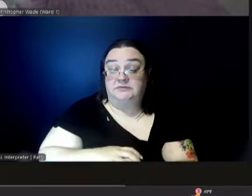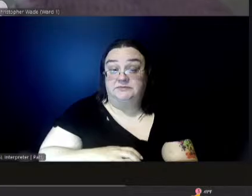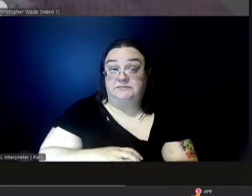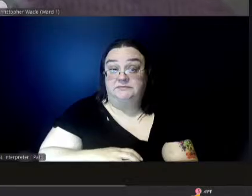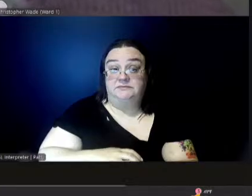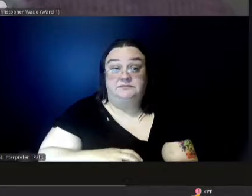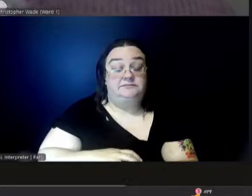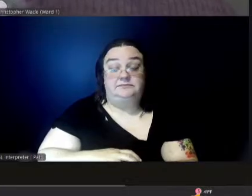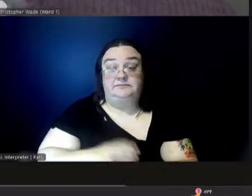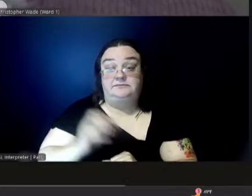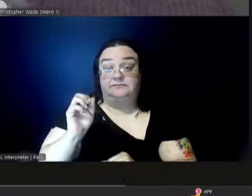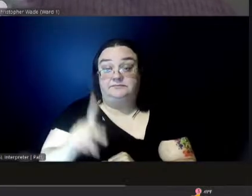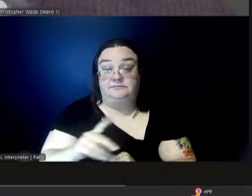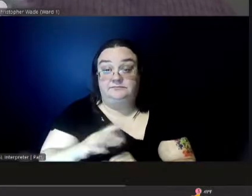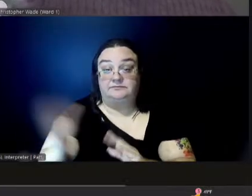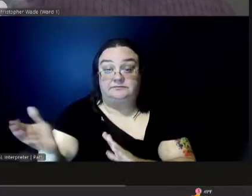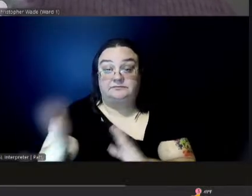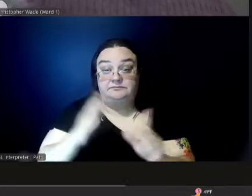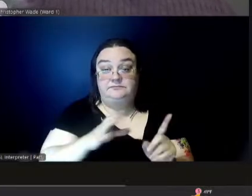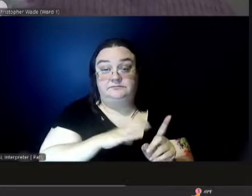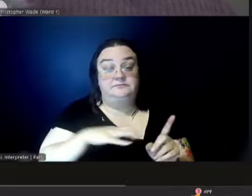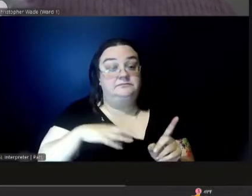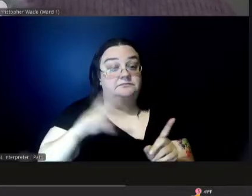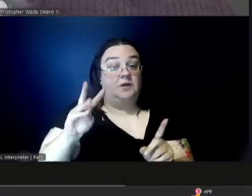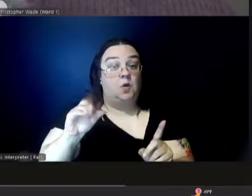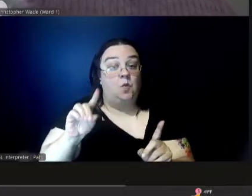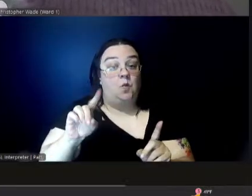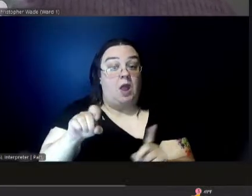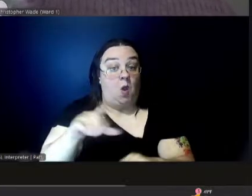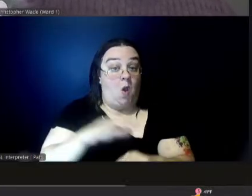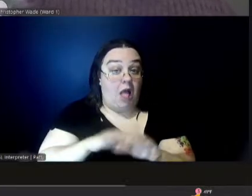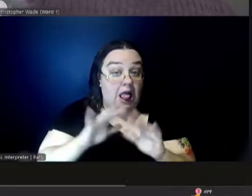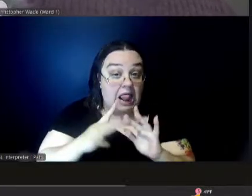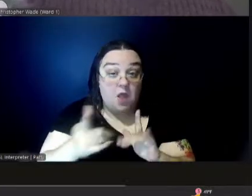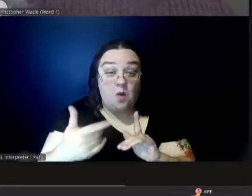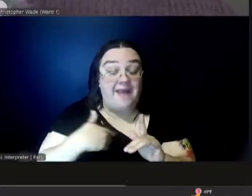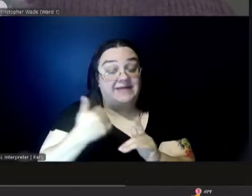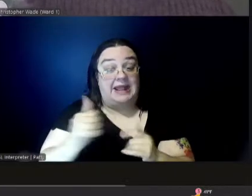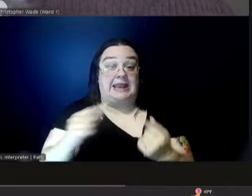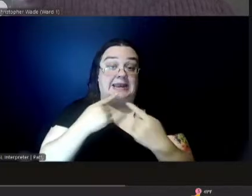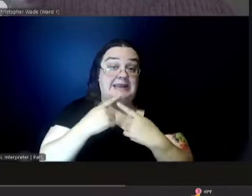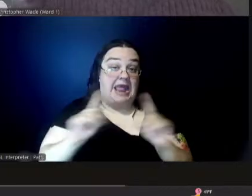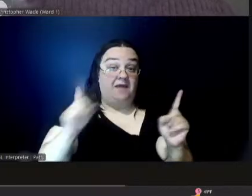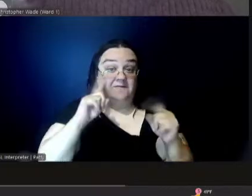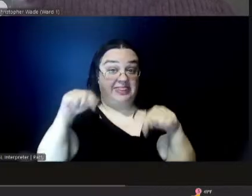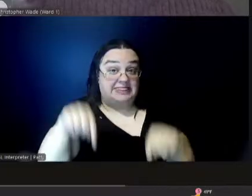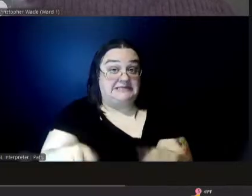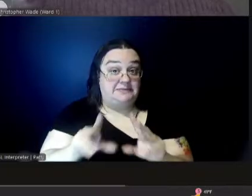Okay. Council Member Wade, you are online. Do you have any announcements for this meeting?